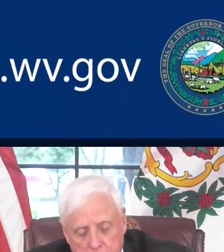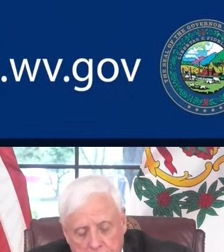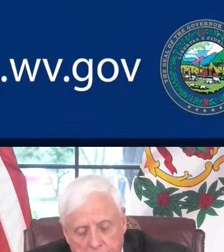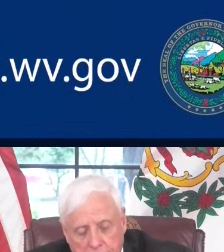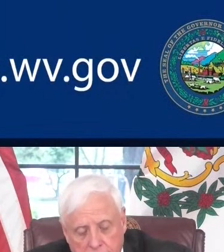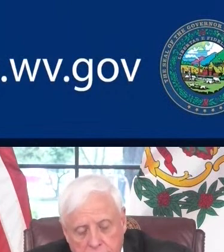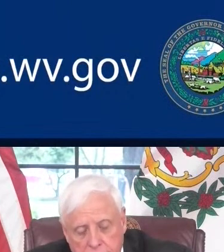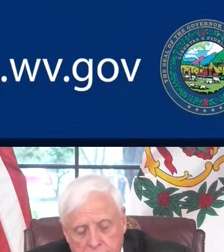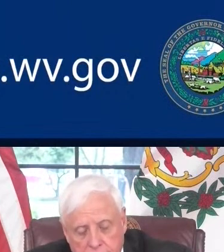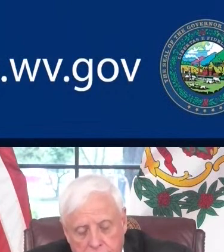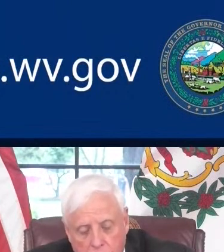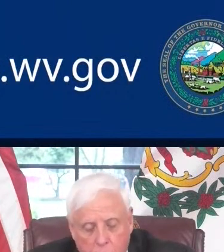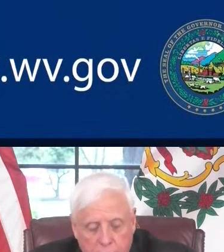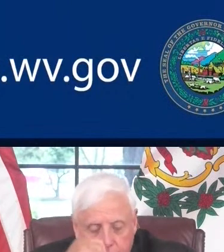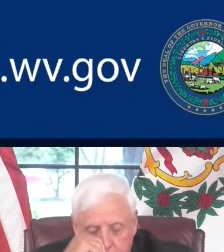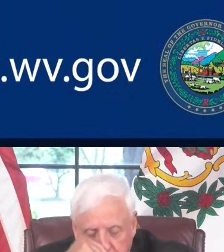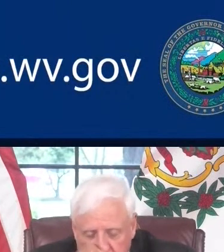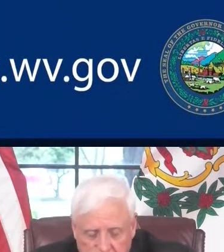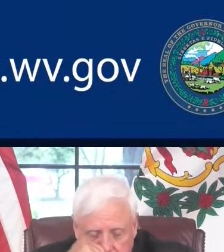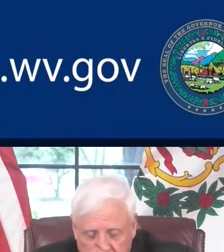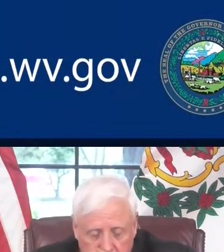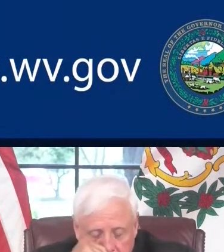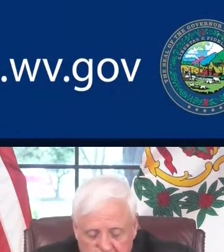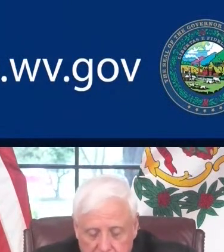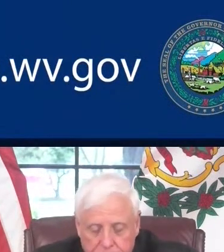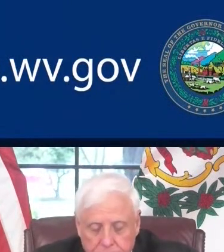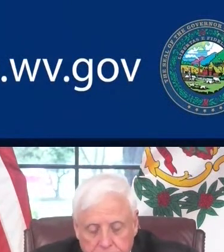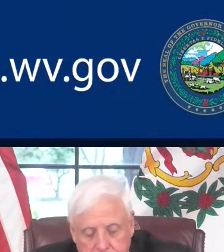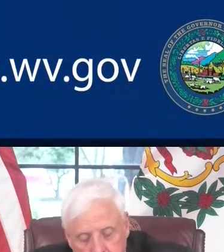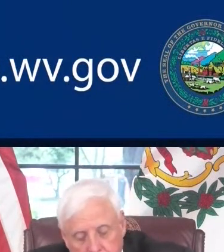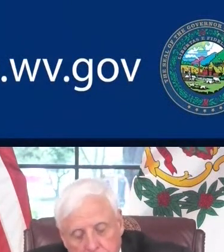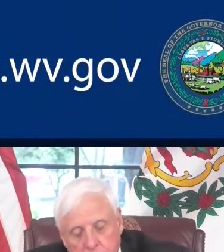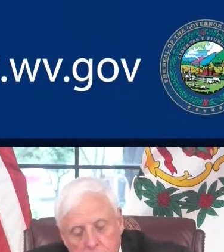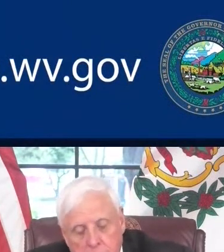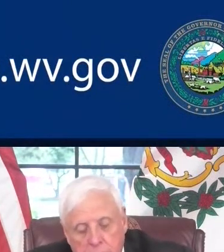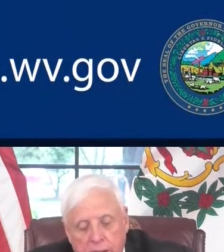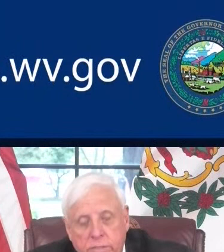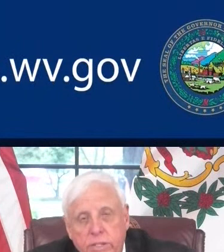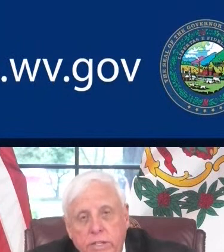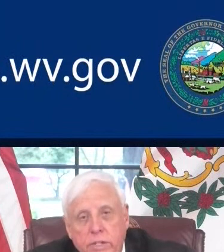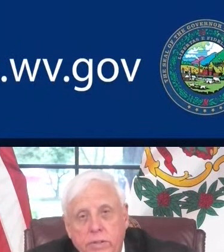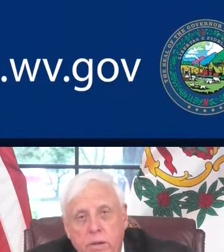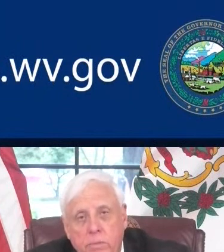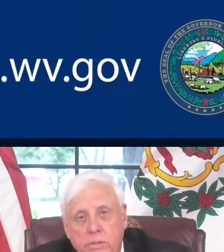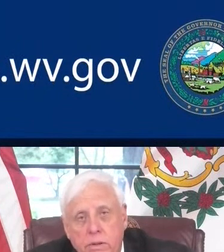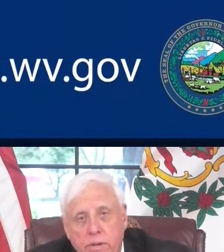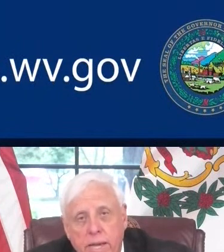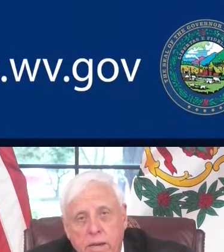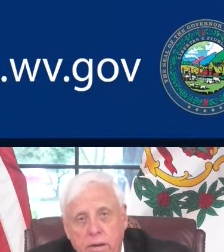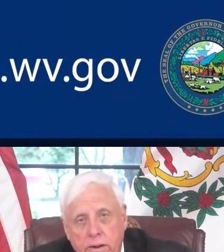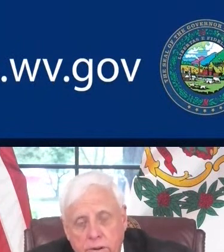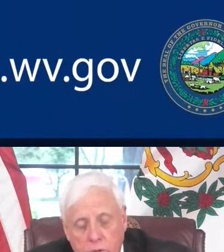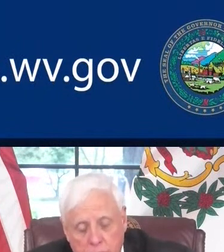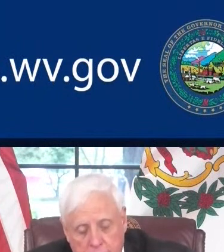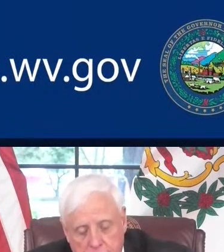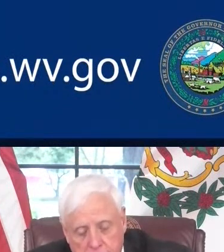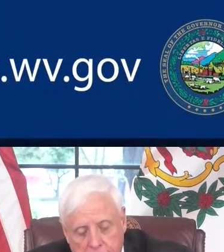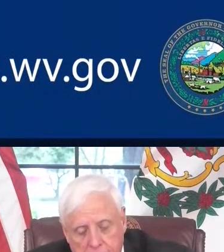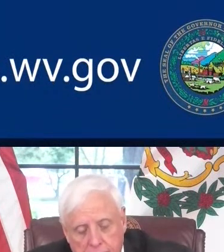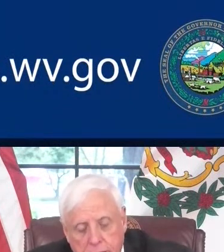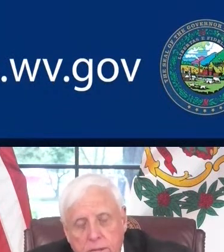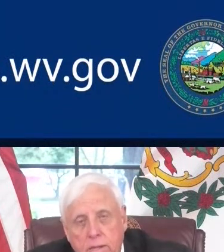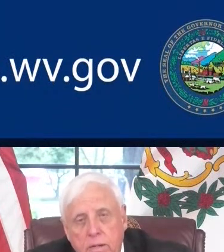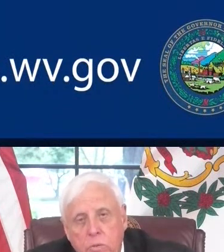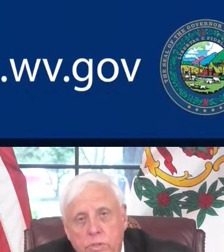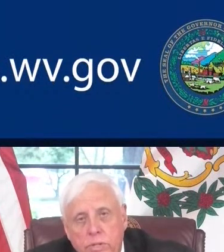are 974, and that's down just a little bit. But our ICU numbers are now at a new record